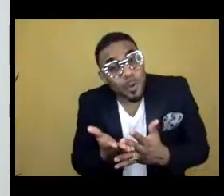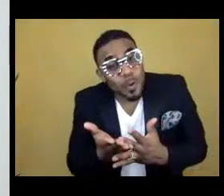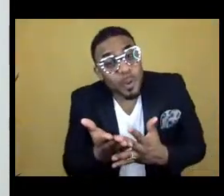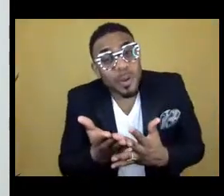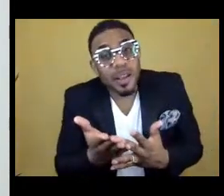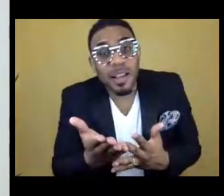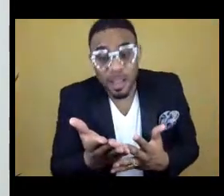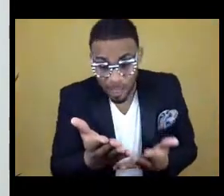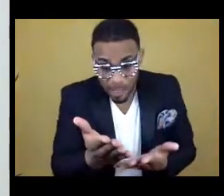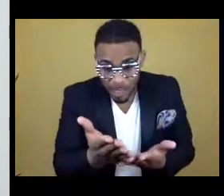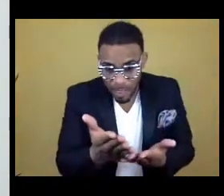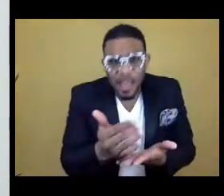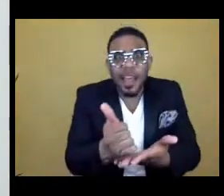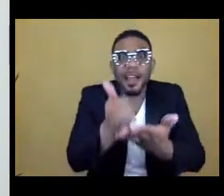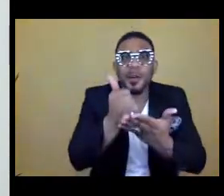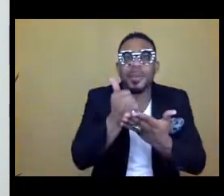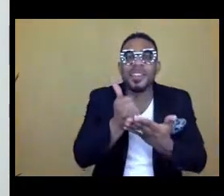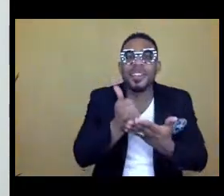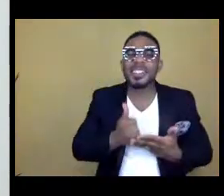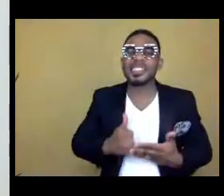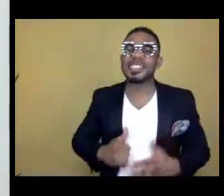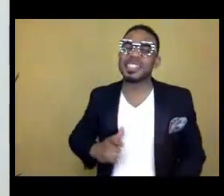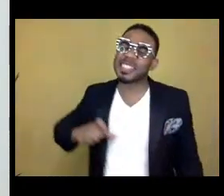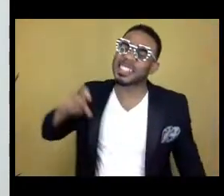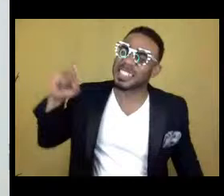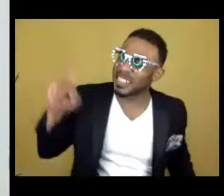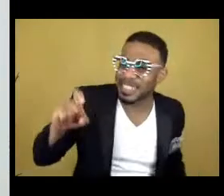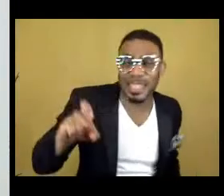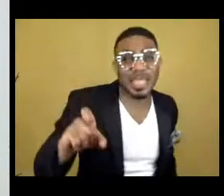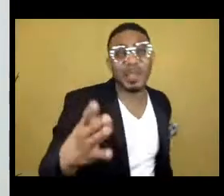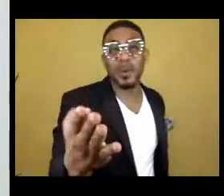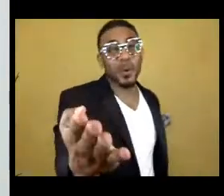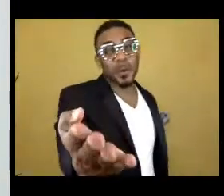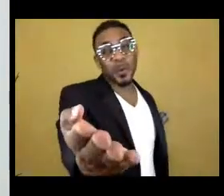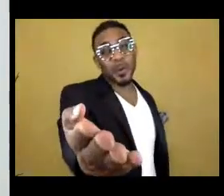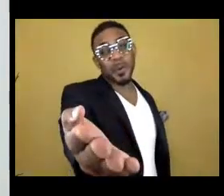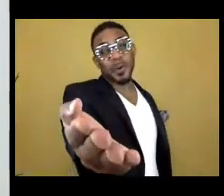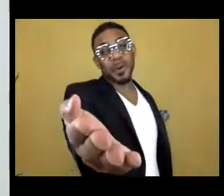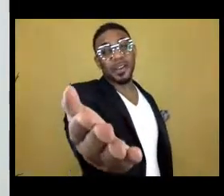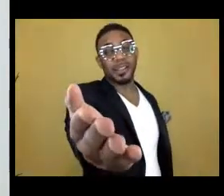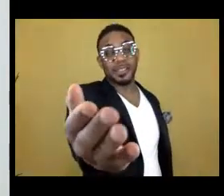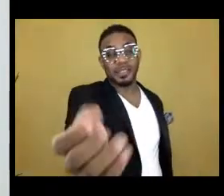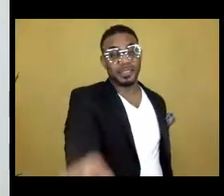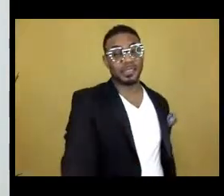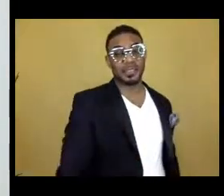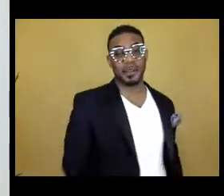through. Help me need you.